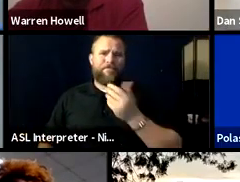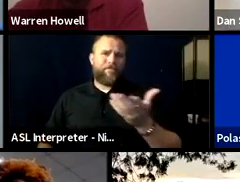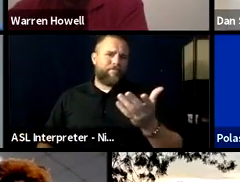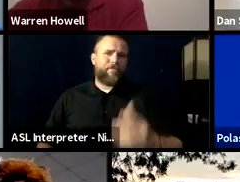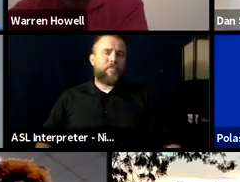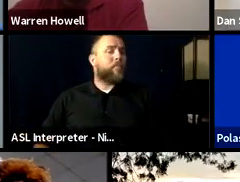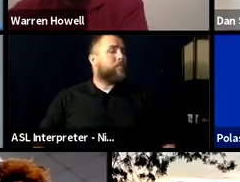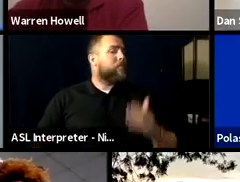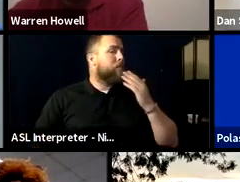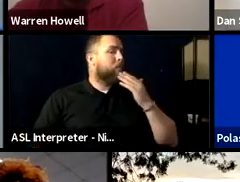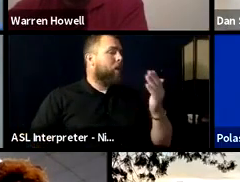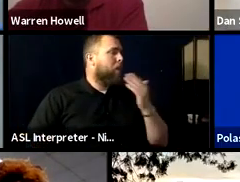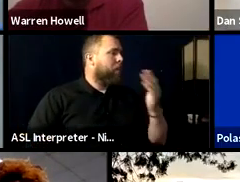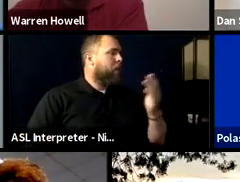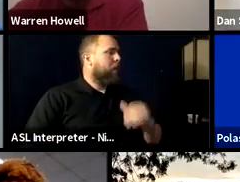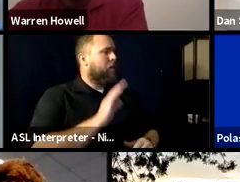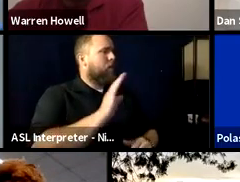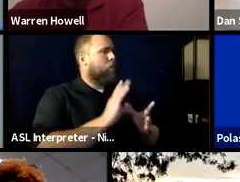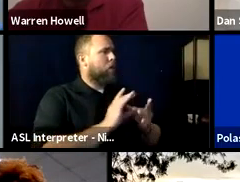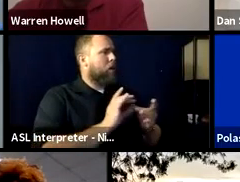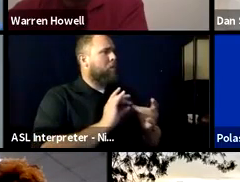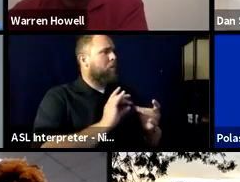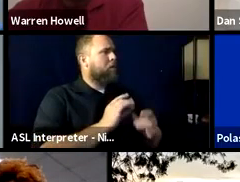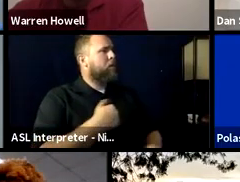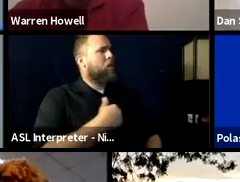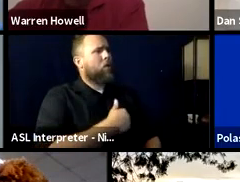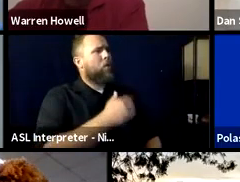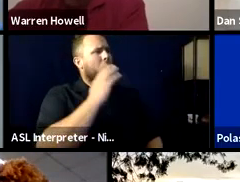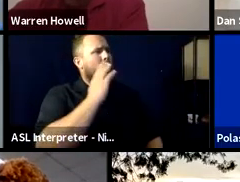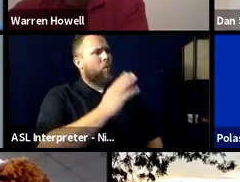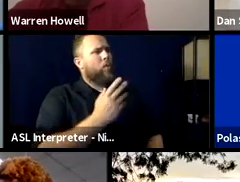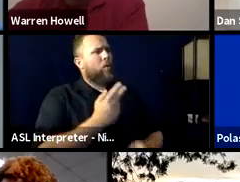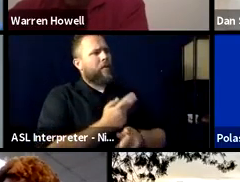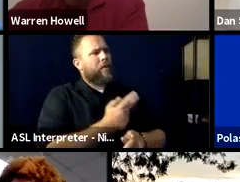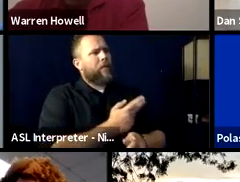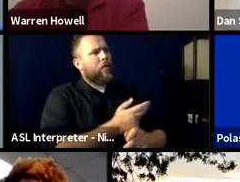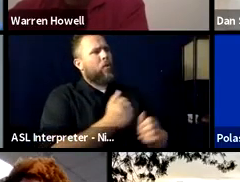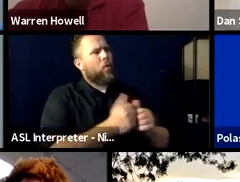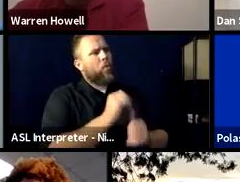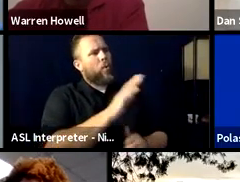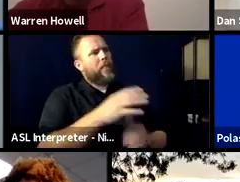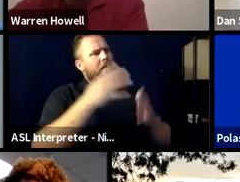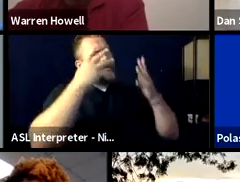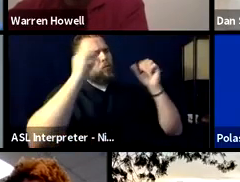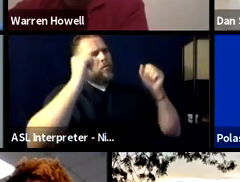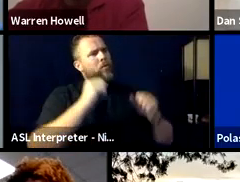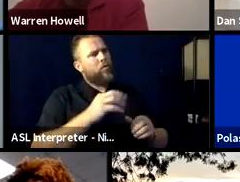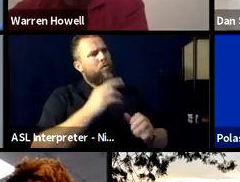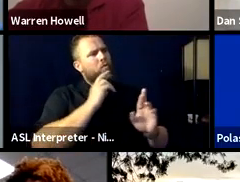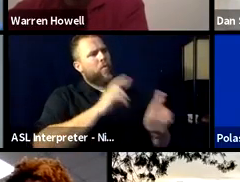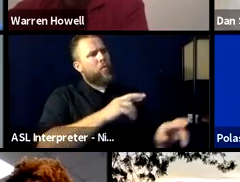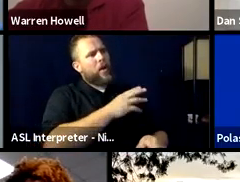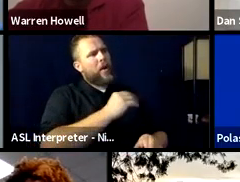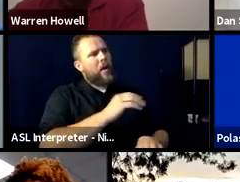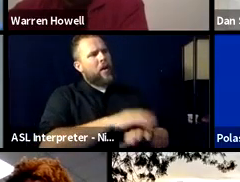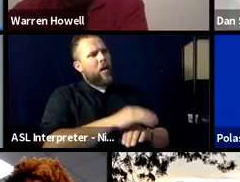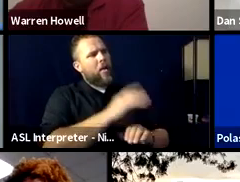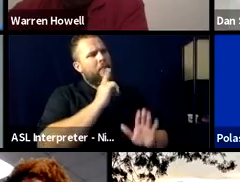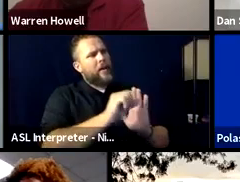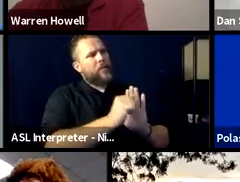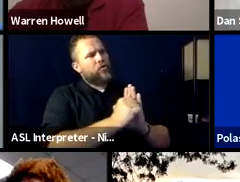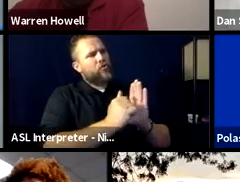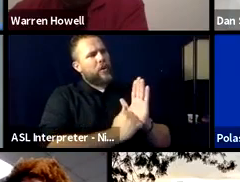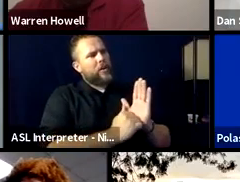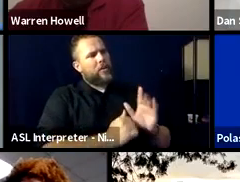for speaking to us. We will get some updates during the superintendent's report in a few minutes on the agenda. Okay, thank you